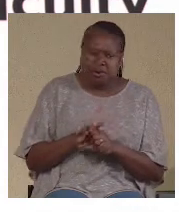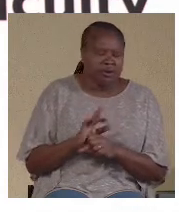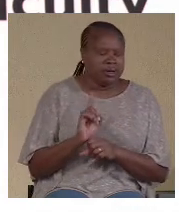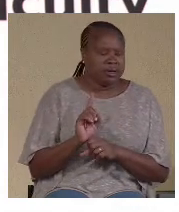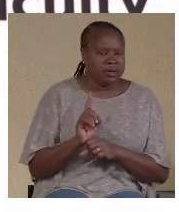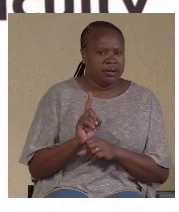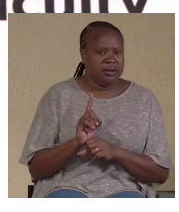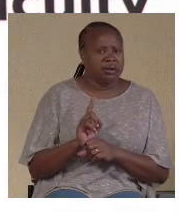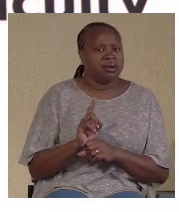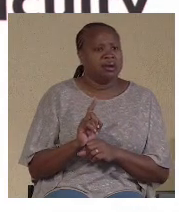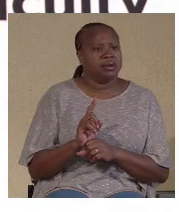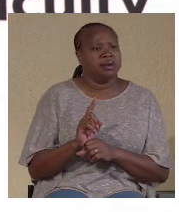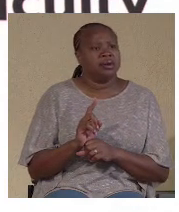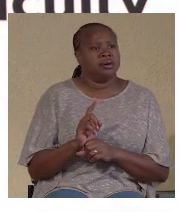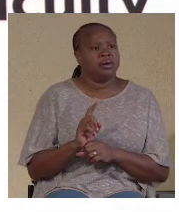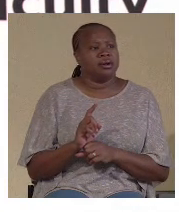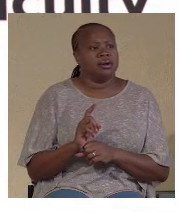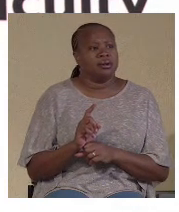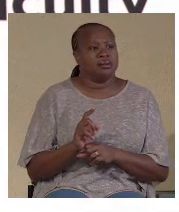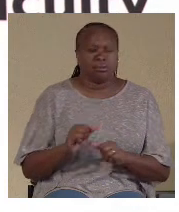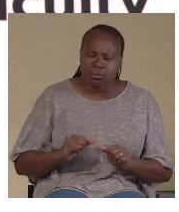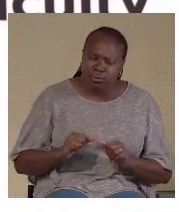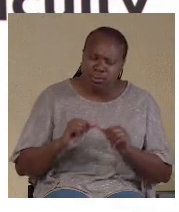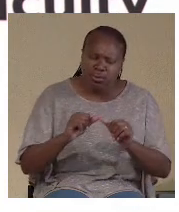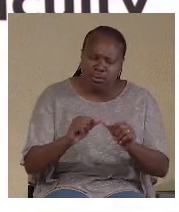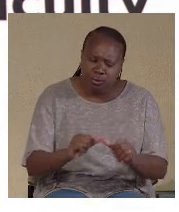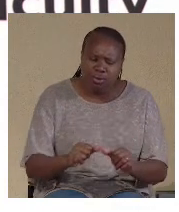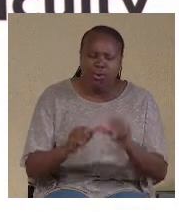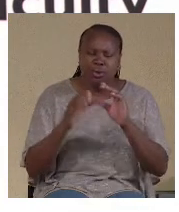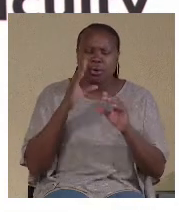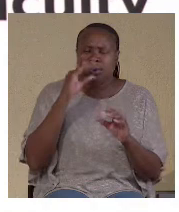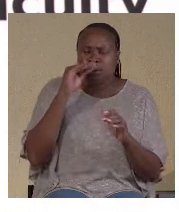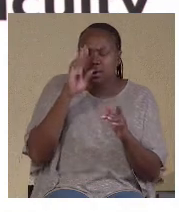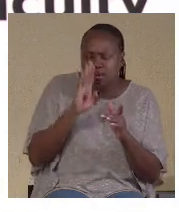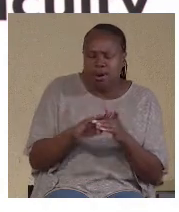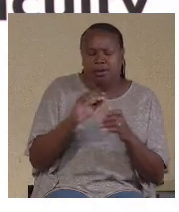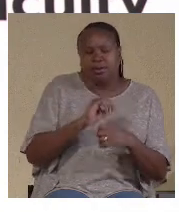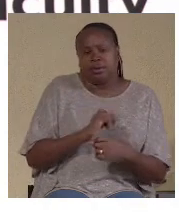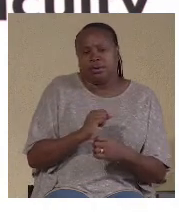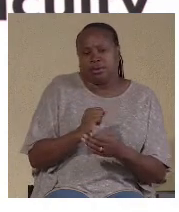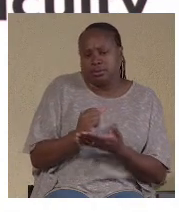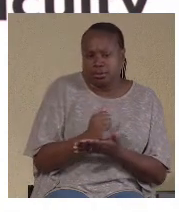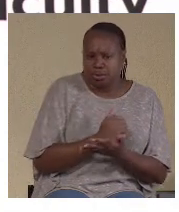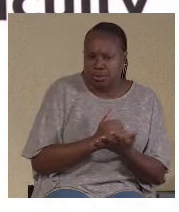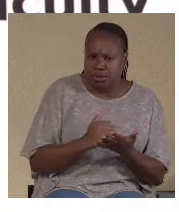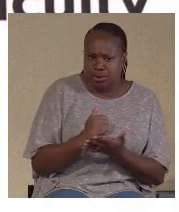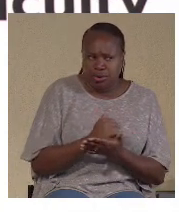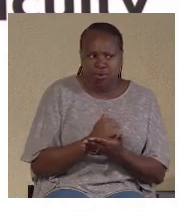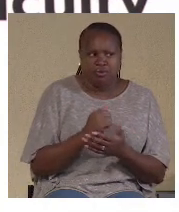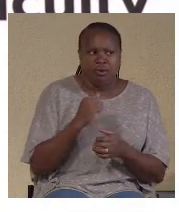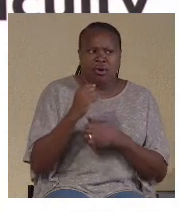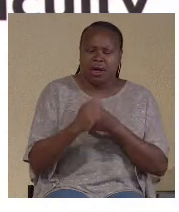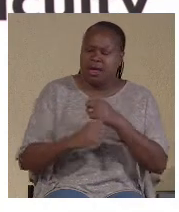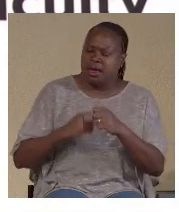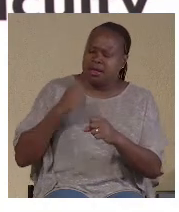COVID-19. We want to talk hygiene for the next years